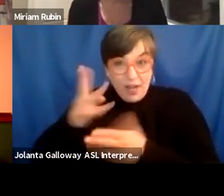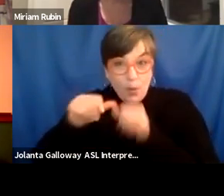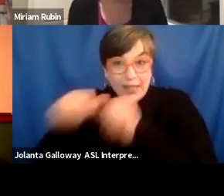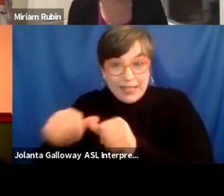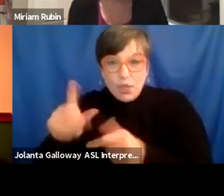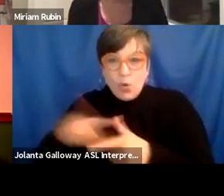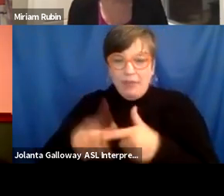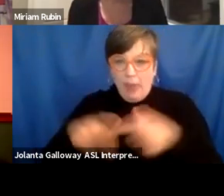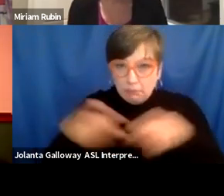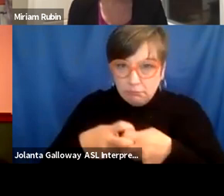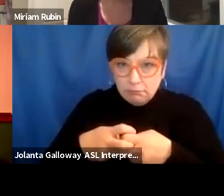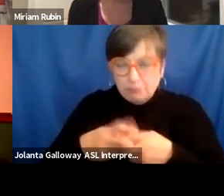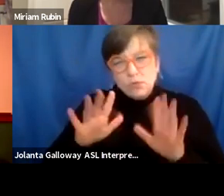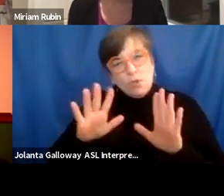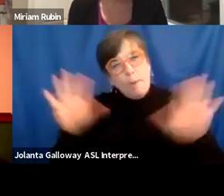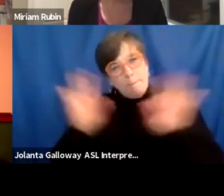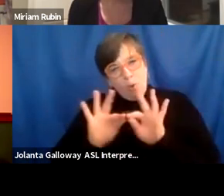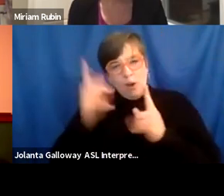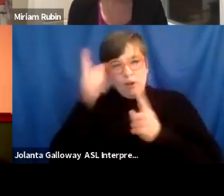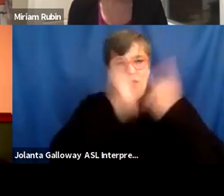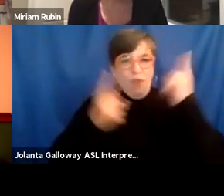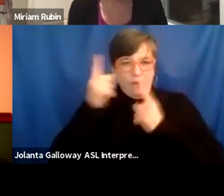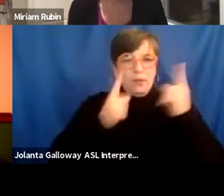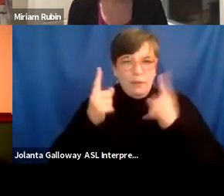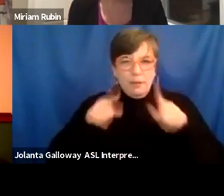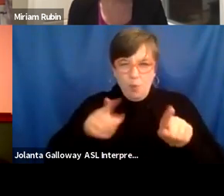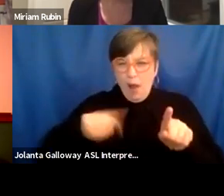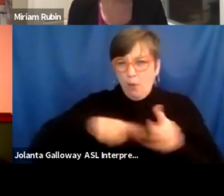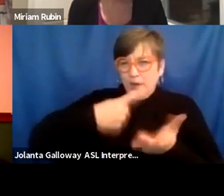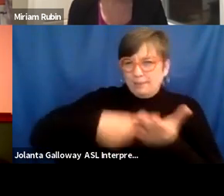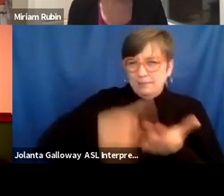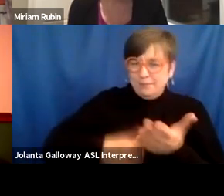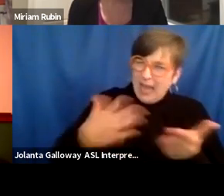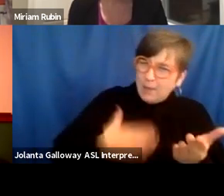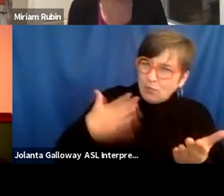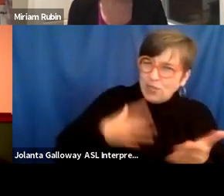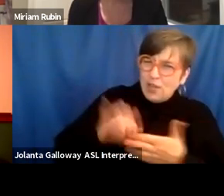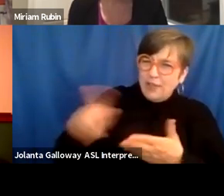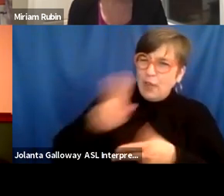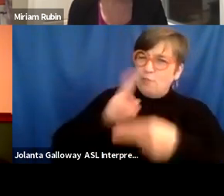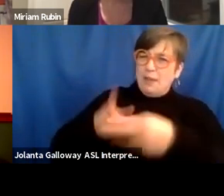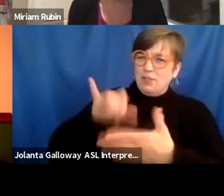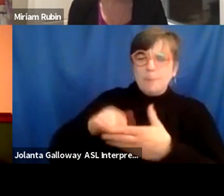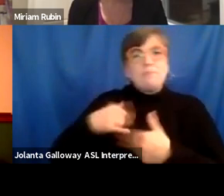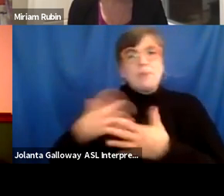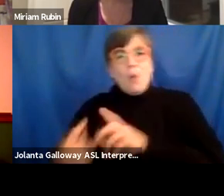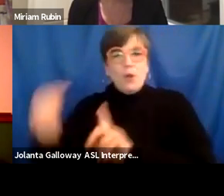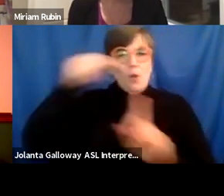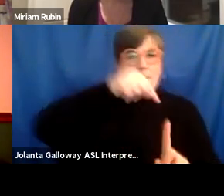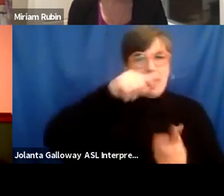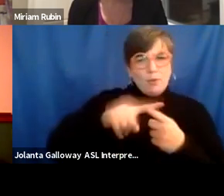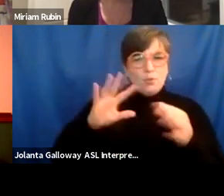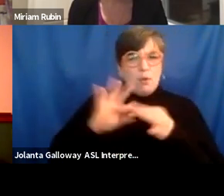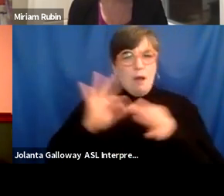thoughtful about that up front is really important, and I appreciate that you called that out. I want to go back to a comment that